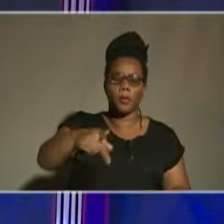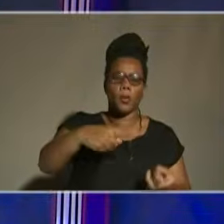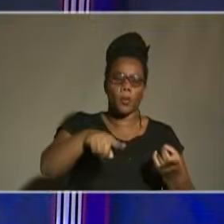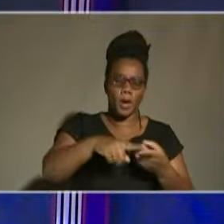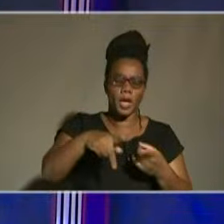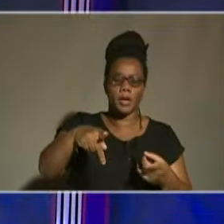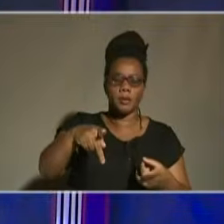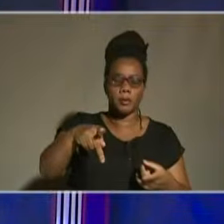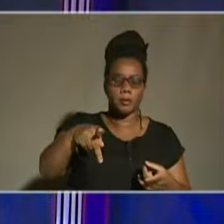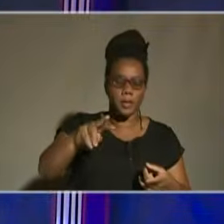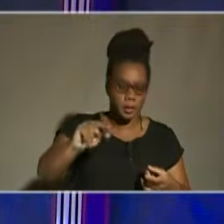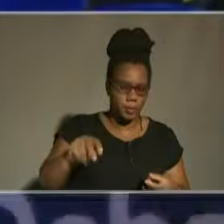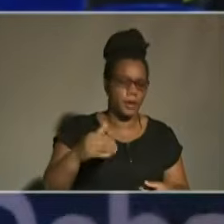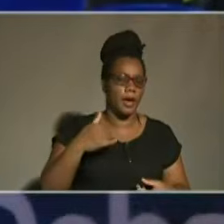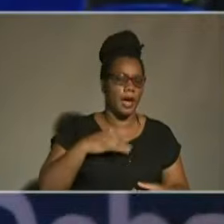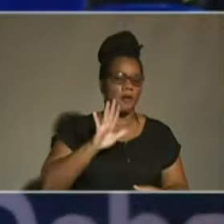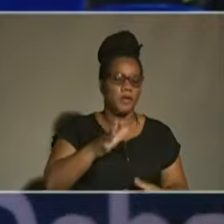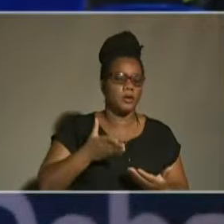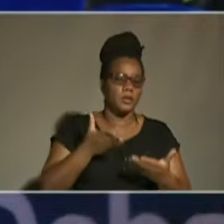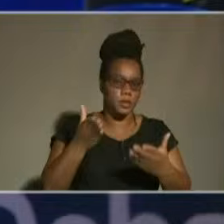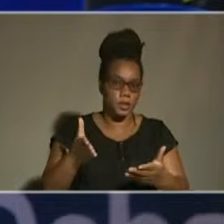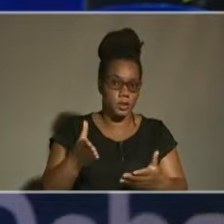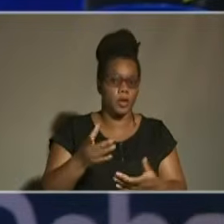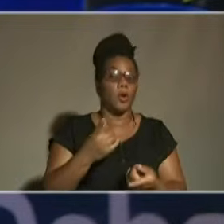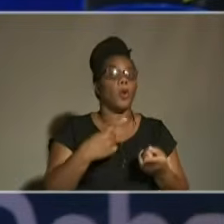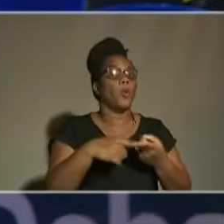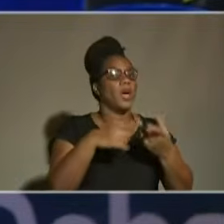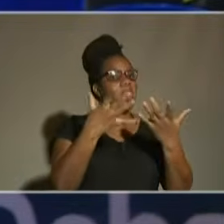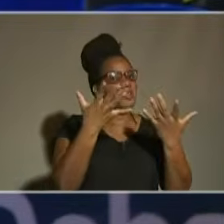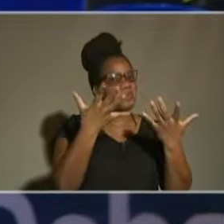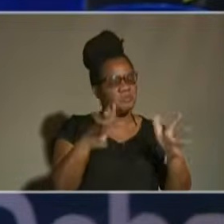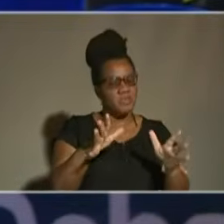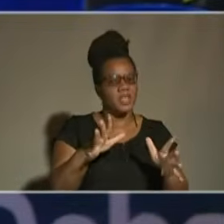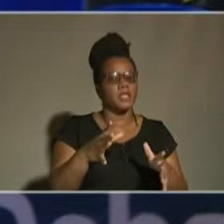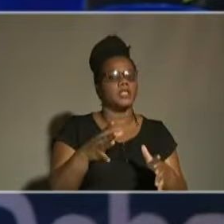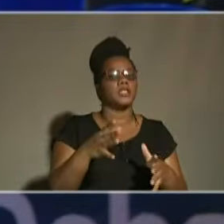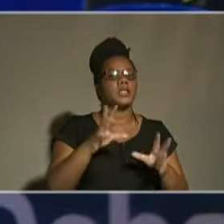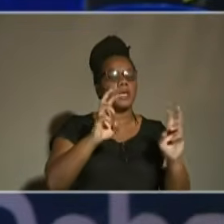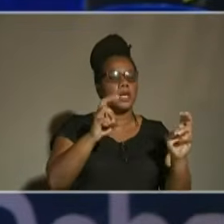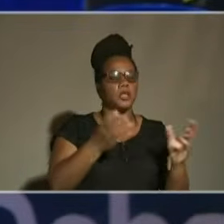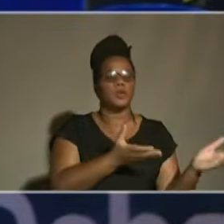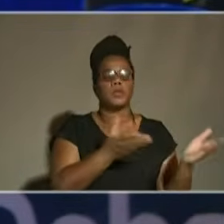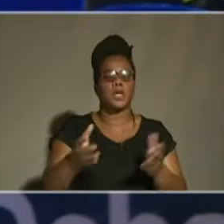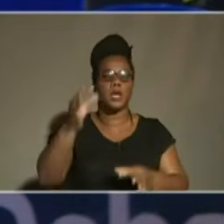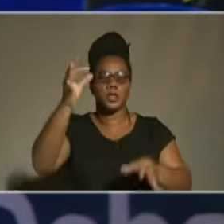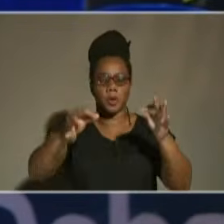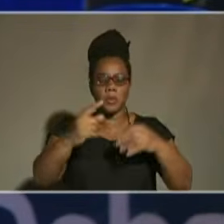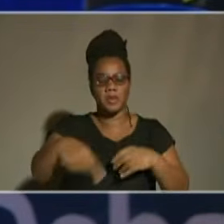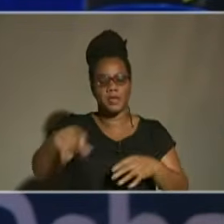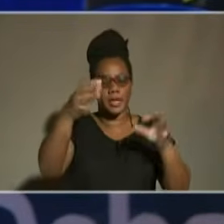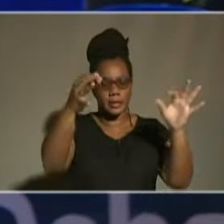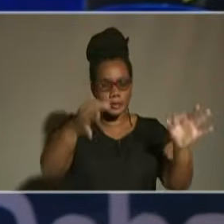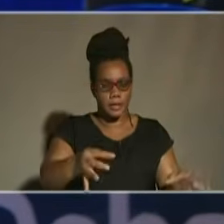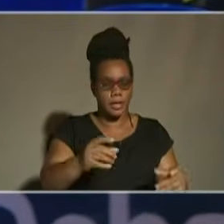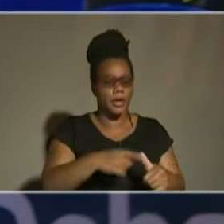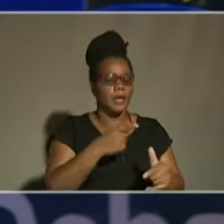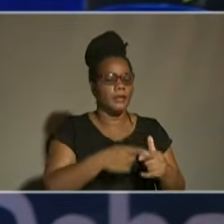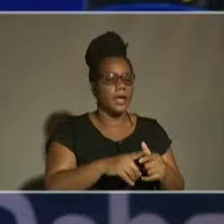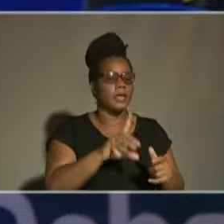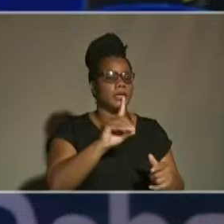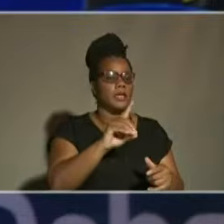End of the day, this matter was taken to the court, and the courts decided, and the DPP